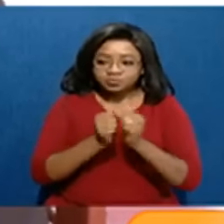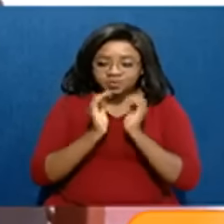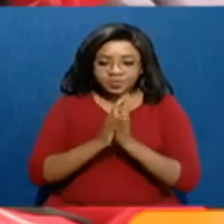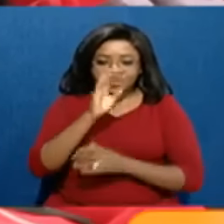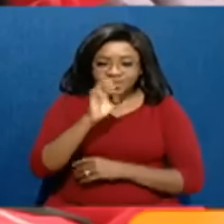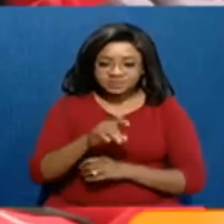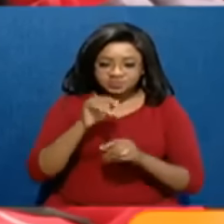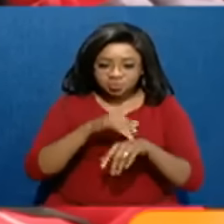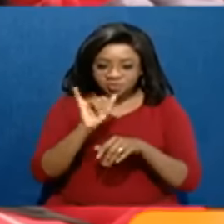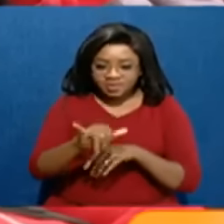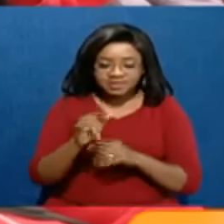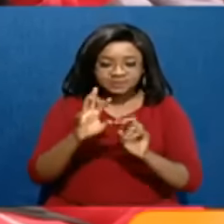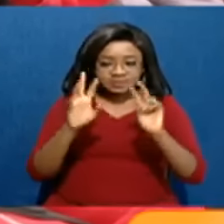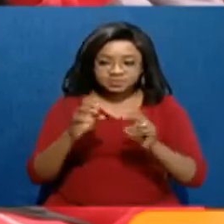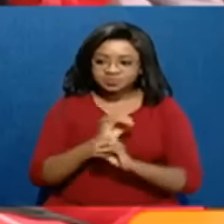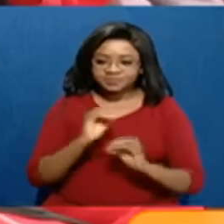the issue.